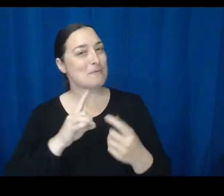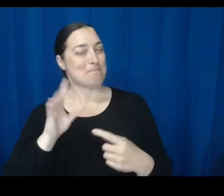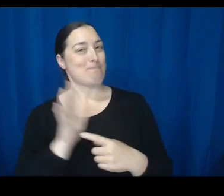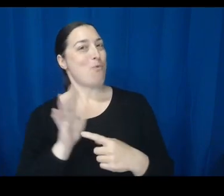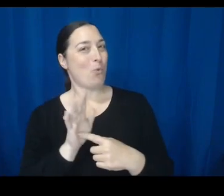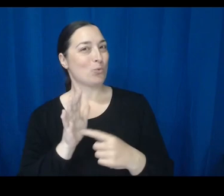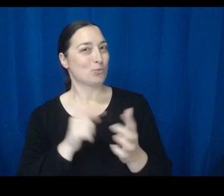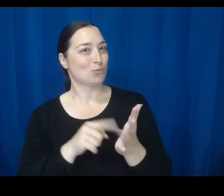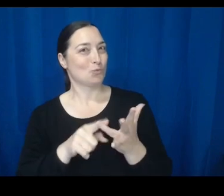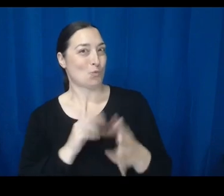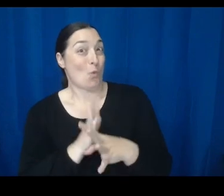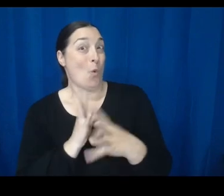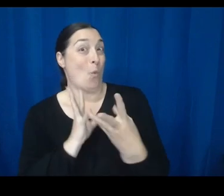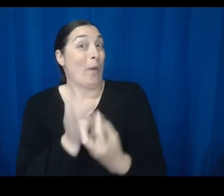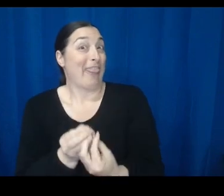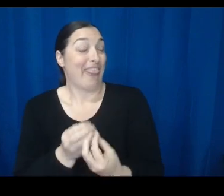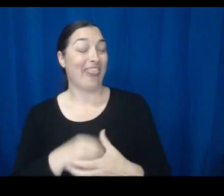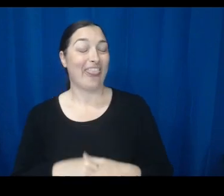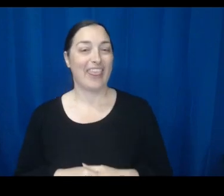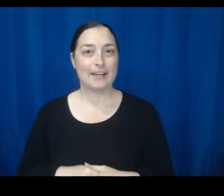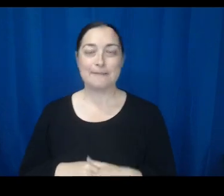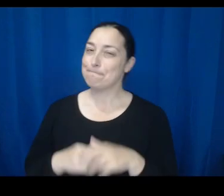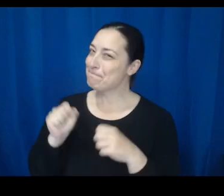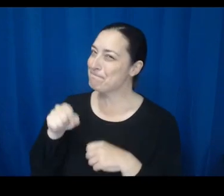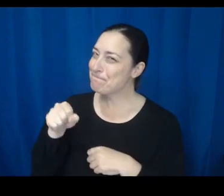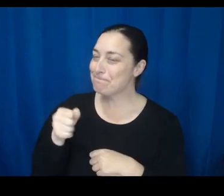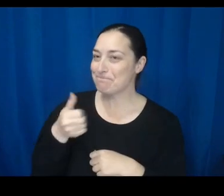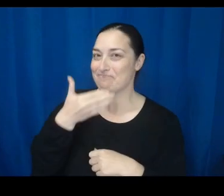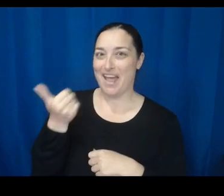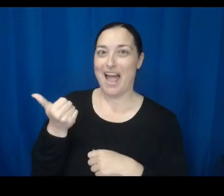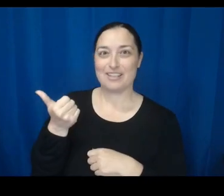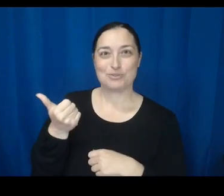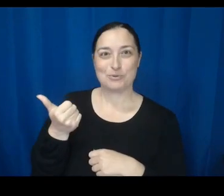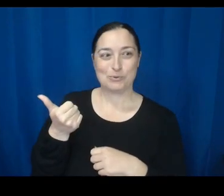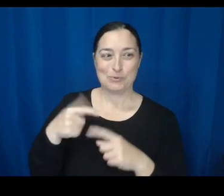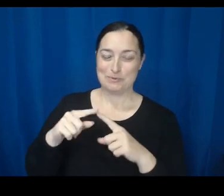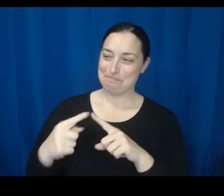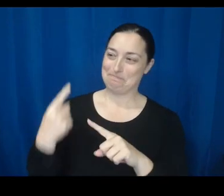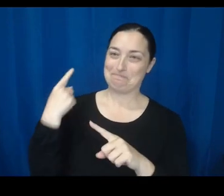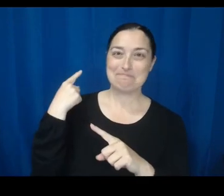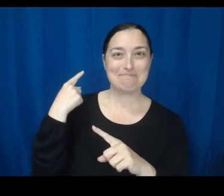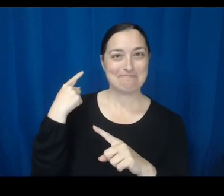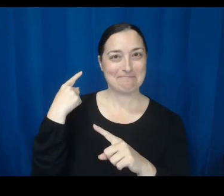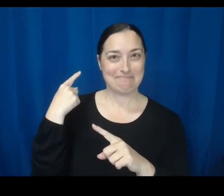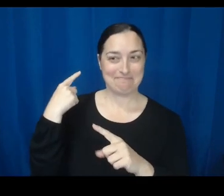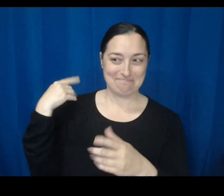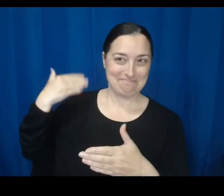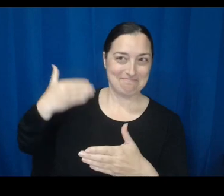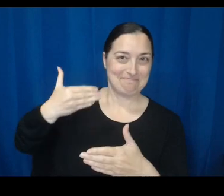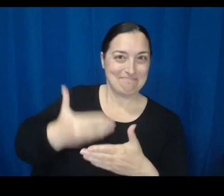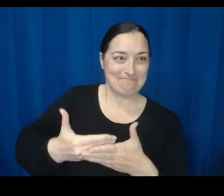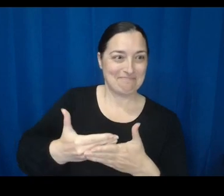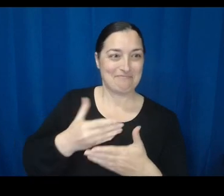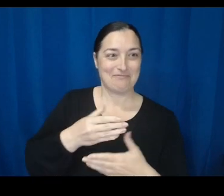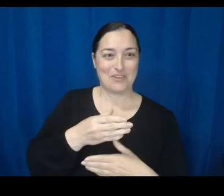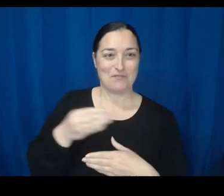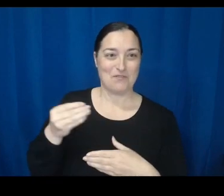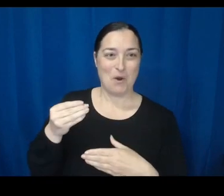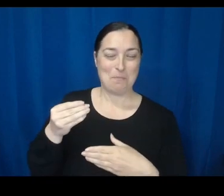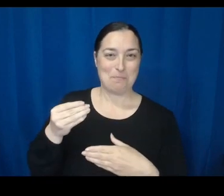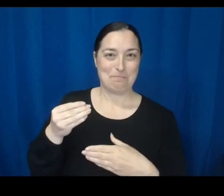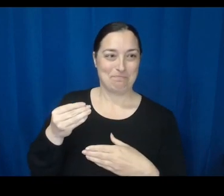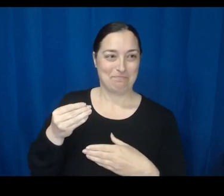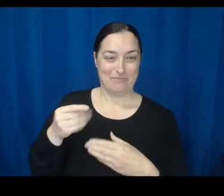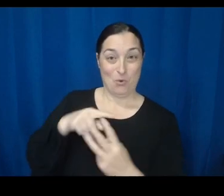work with that. Yeah, sort of nice to take a chance to quickly look back on how you've progressed from the over the course of those